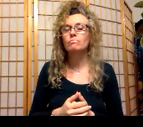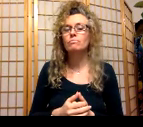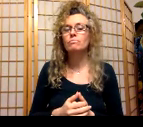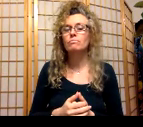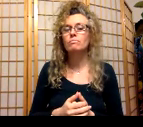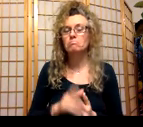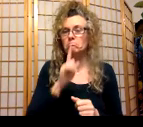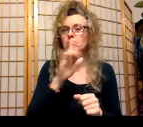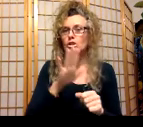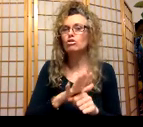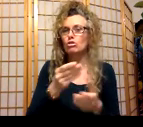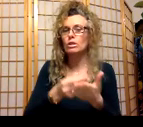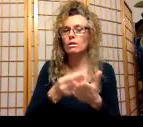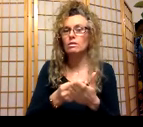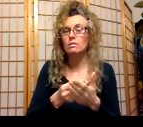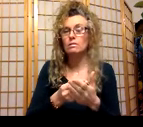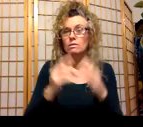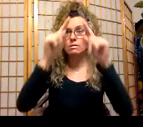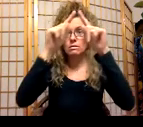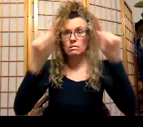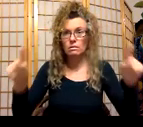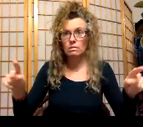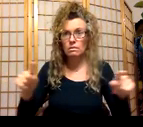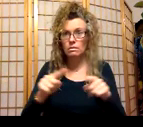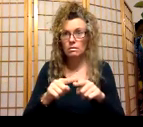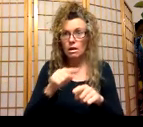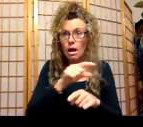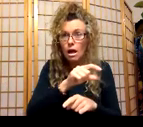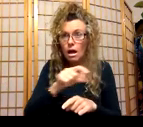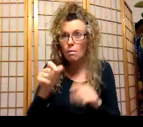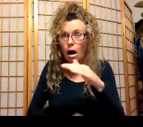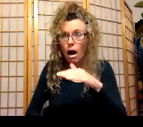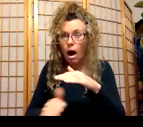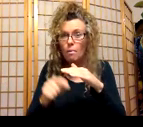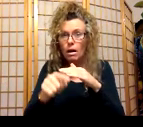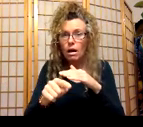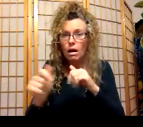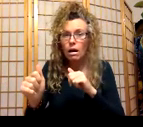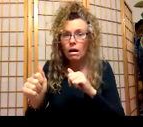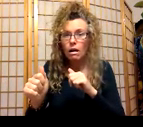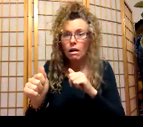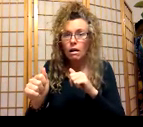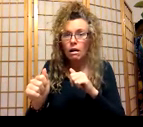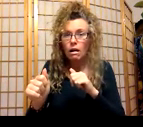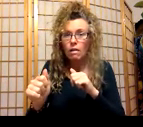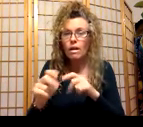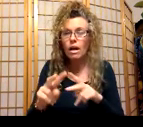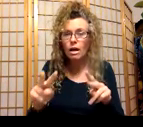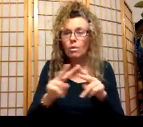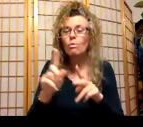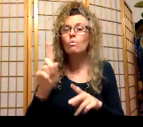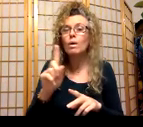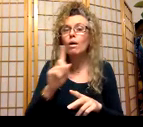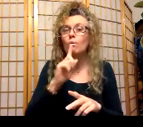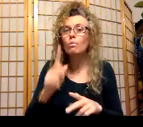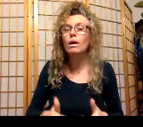At the so-called bottom of the pyramid, where all value is located at the bottom, means real life there where people live, where the earth